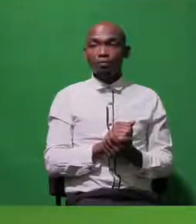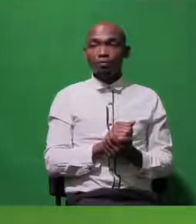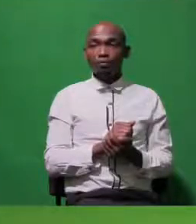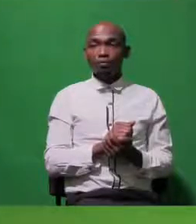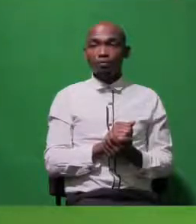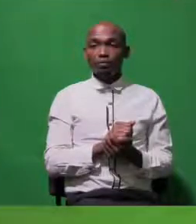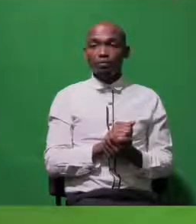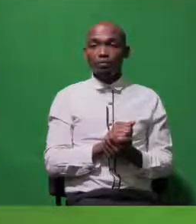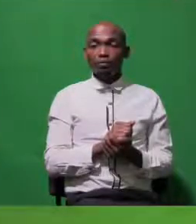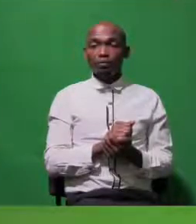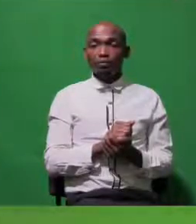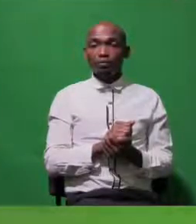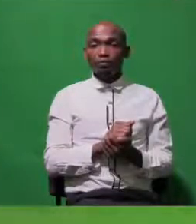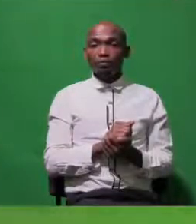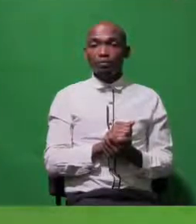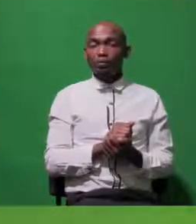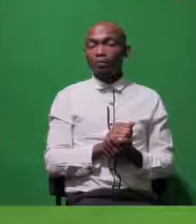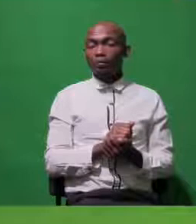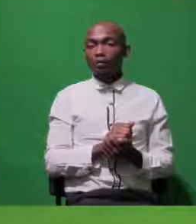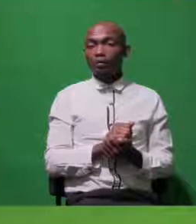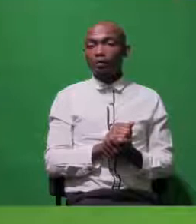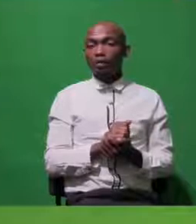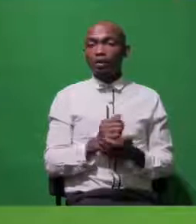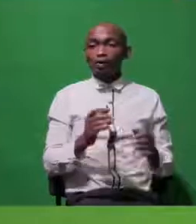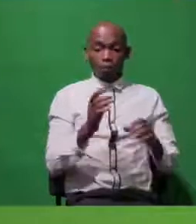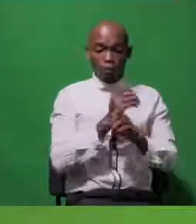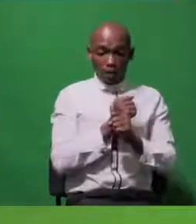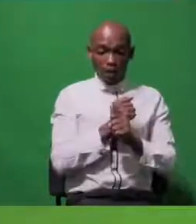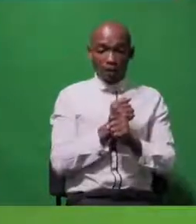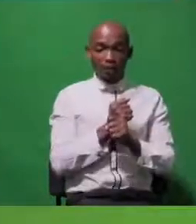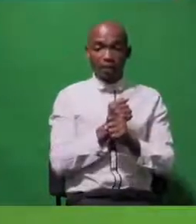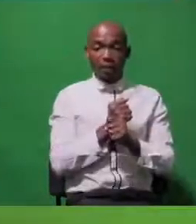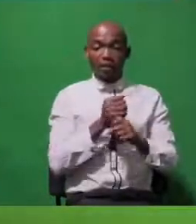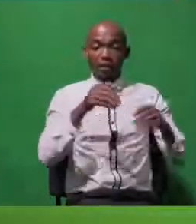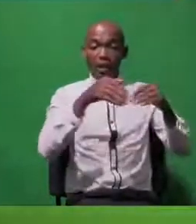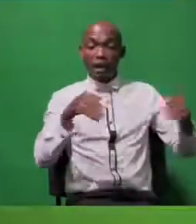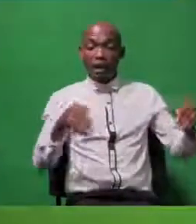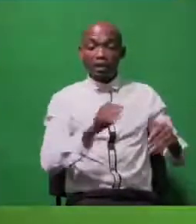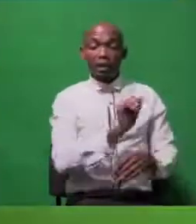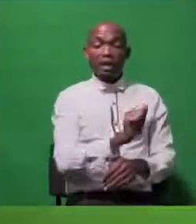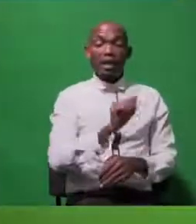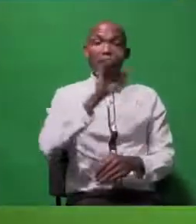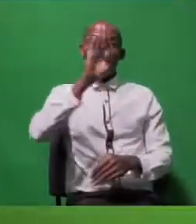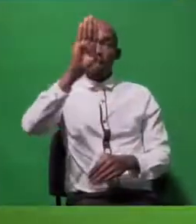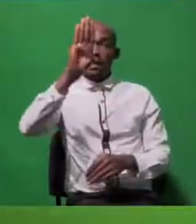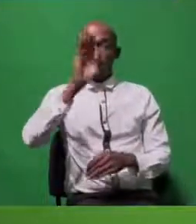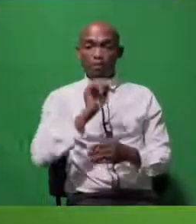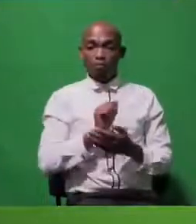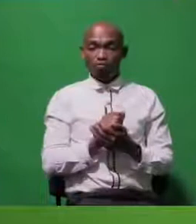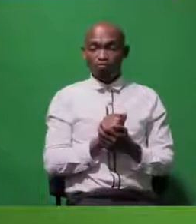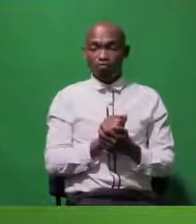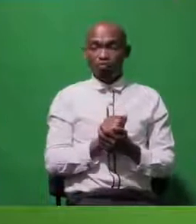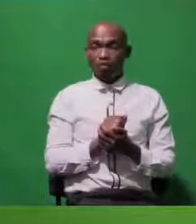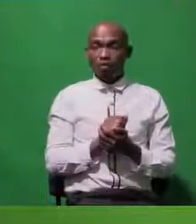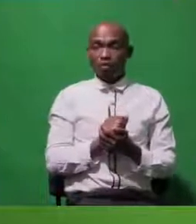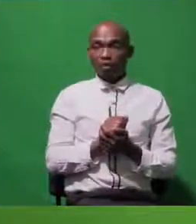So we still have a line AB, the same line. This is the same line. The